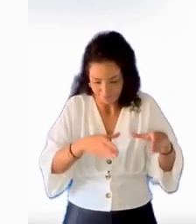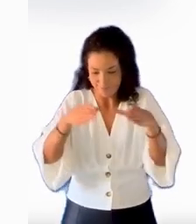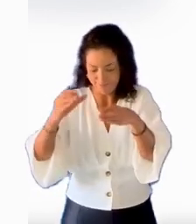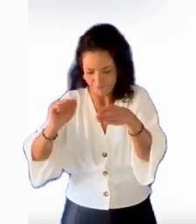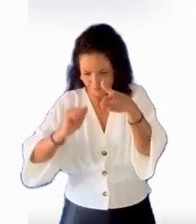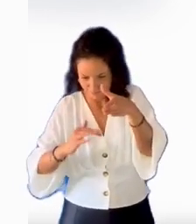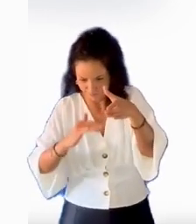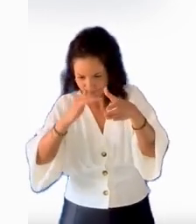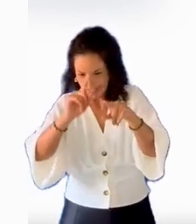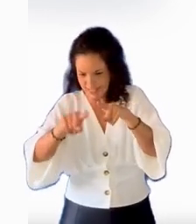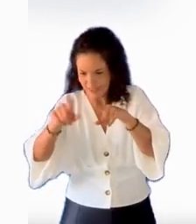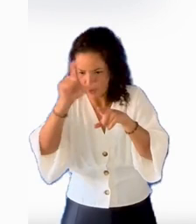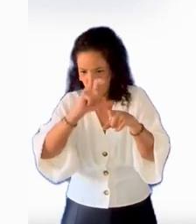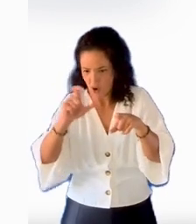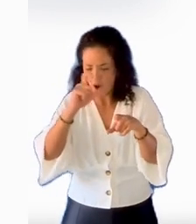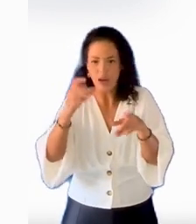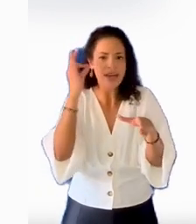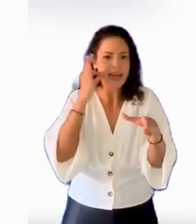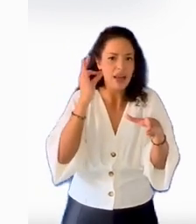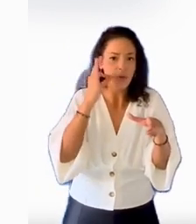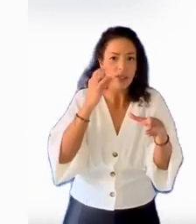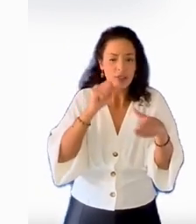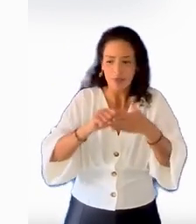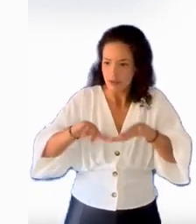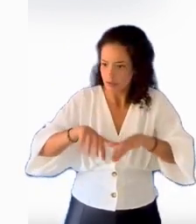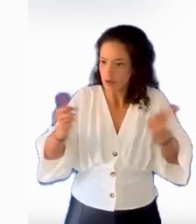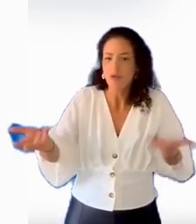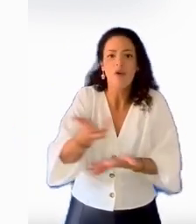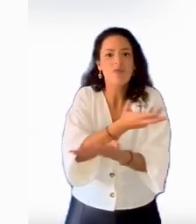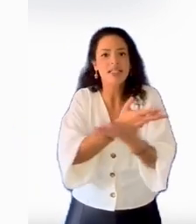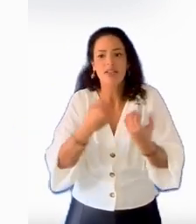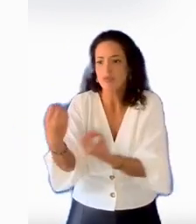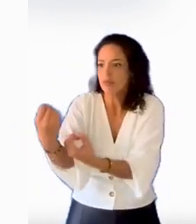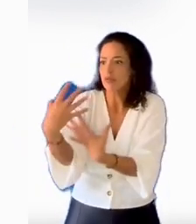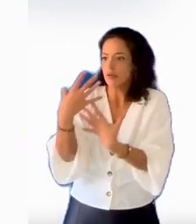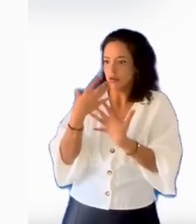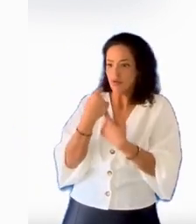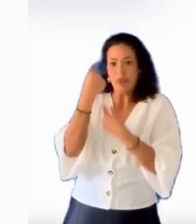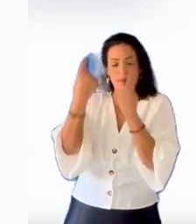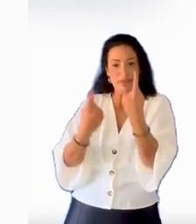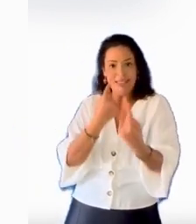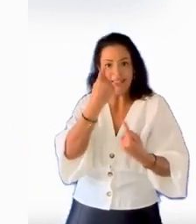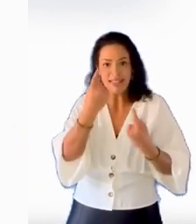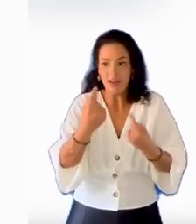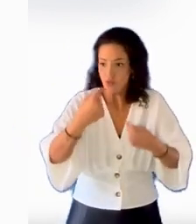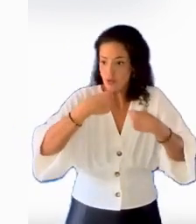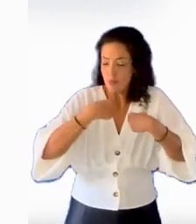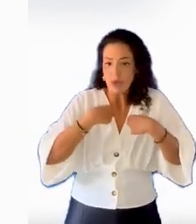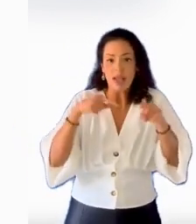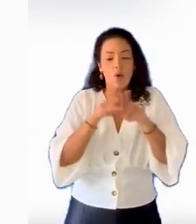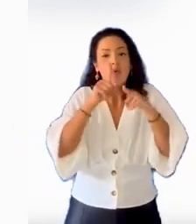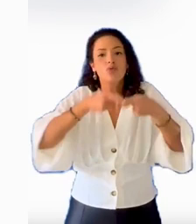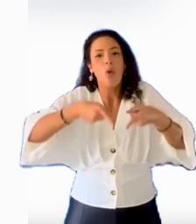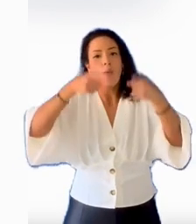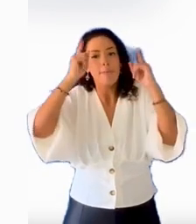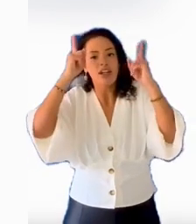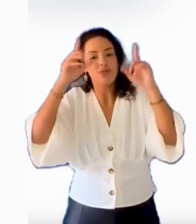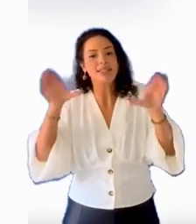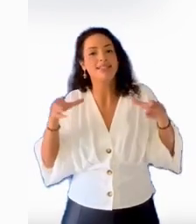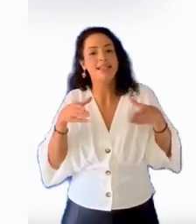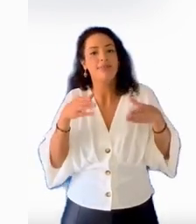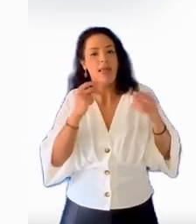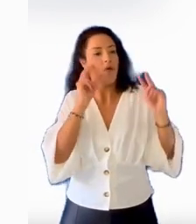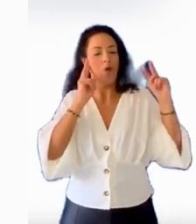generated conversations and disclosures between themselves, to me, and their senior leadership team who were observing the training. As